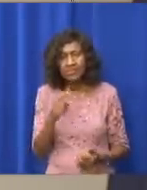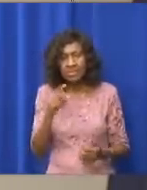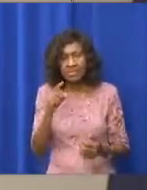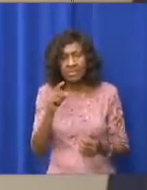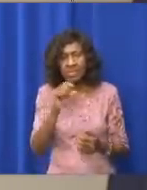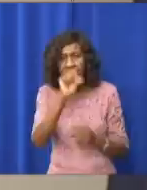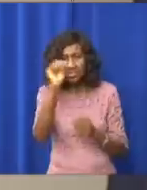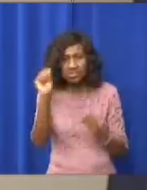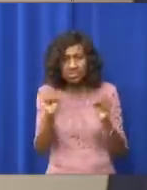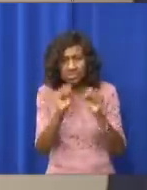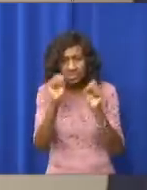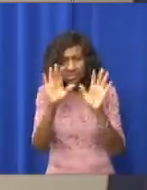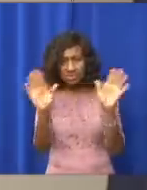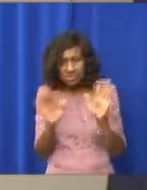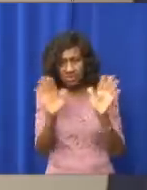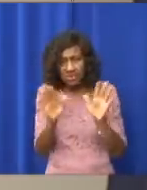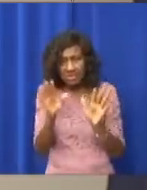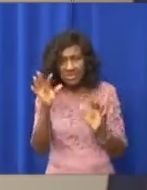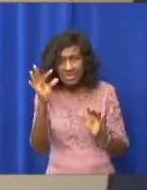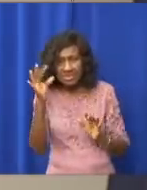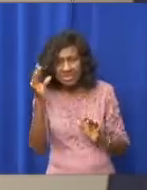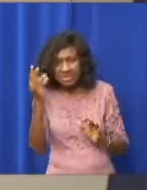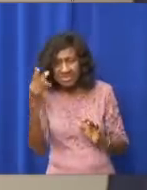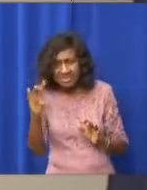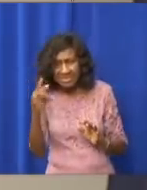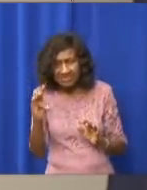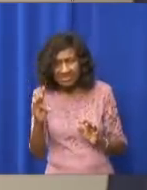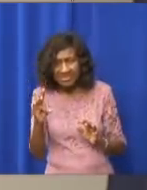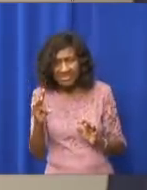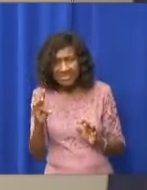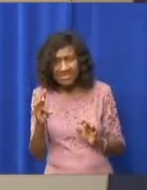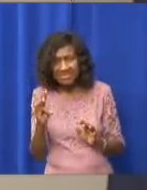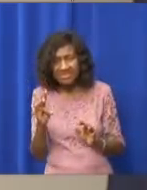Williams Production in association with Radio Cayman